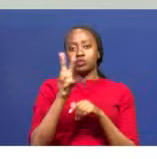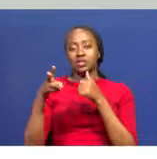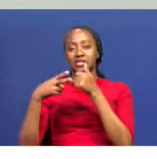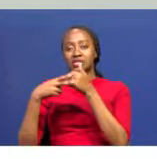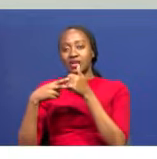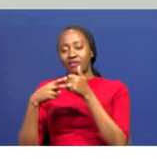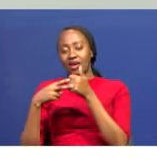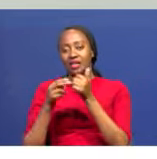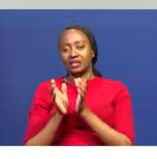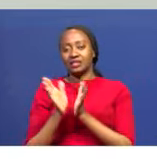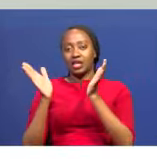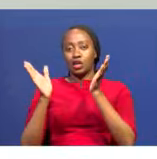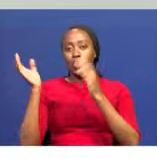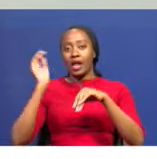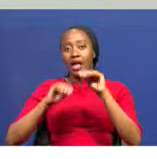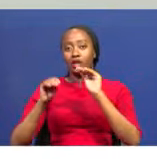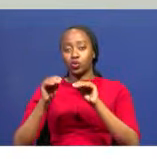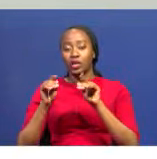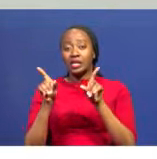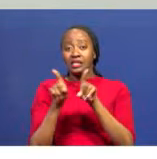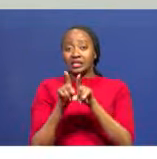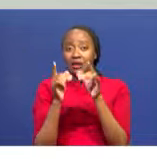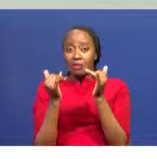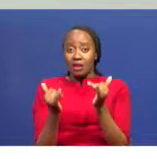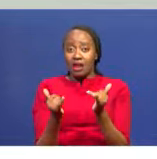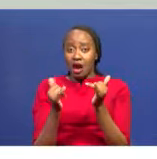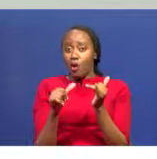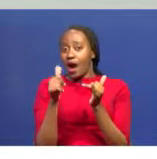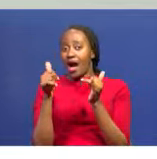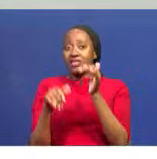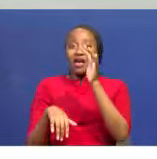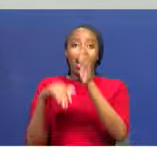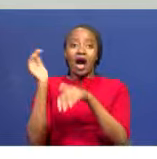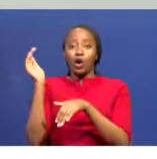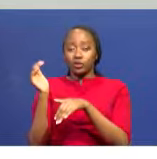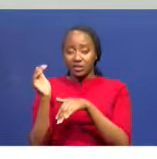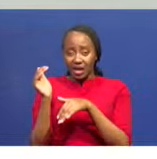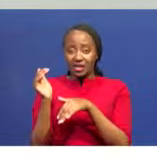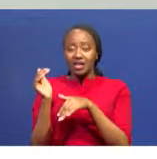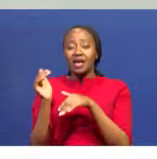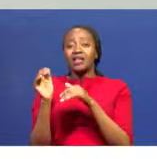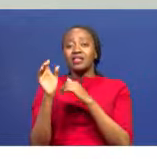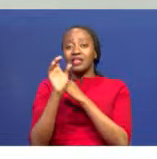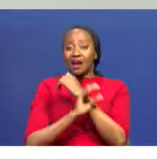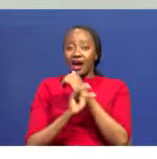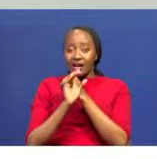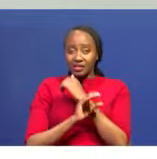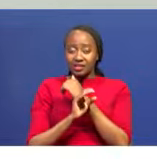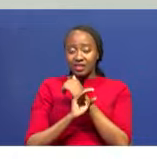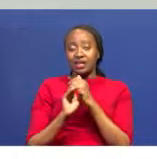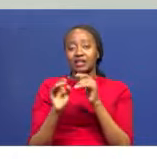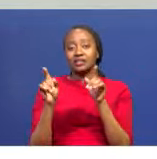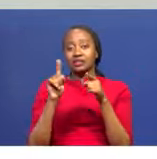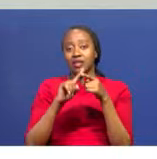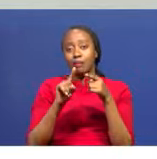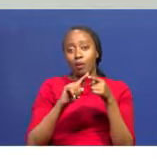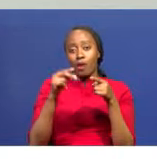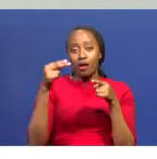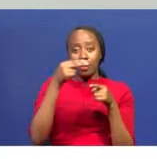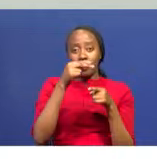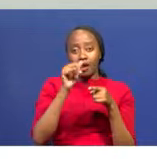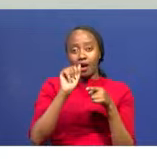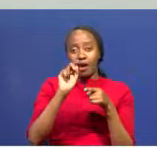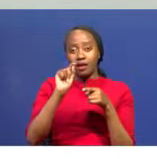election and the number that is already outside the country for other missions of police officers like the Haiti